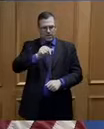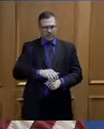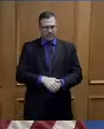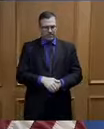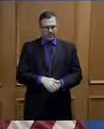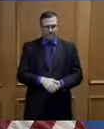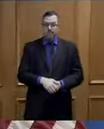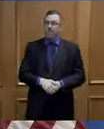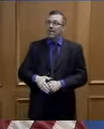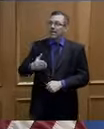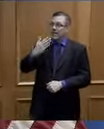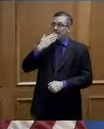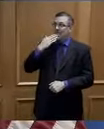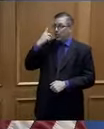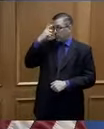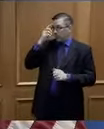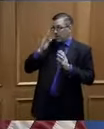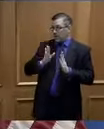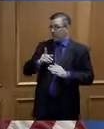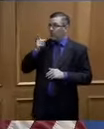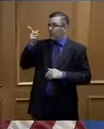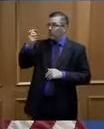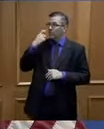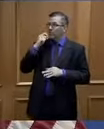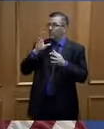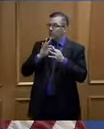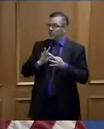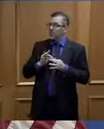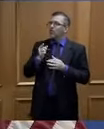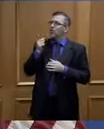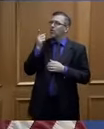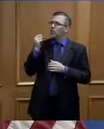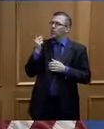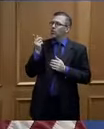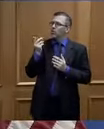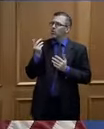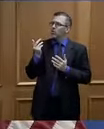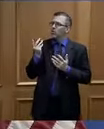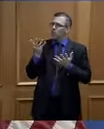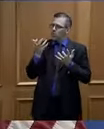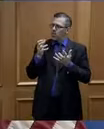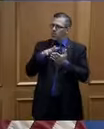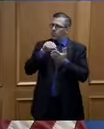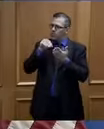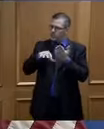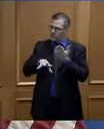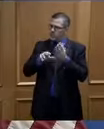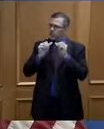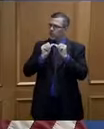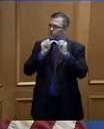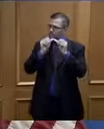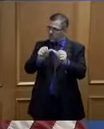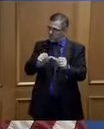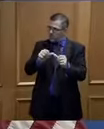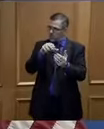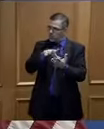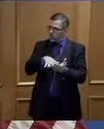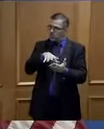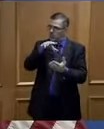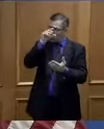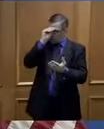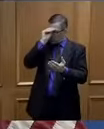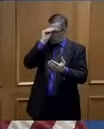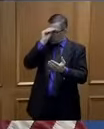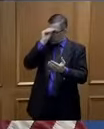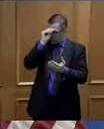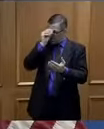Thank you. Governor, you said that you would like for students to continue to learn, even as schools are going to be